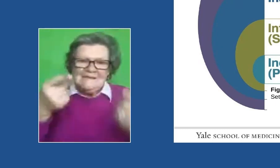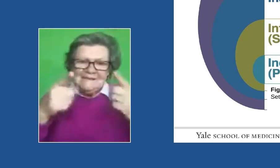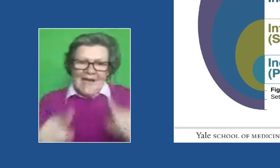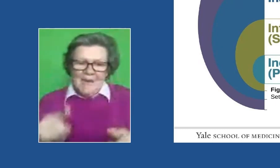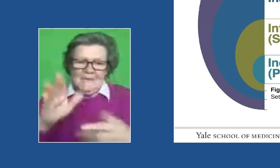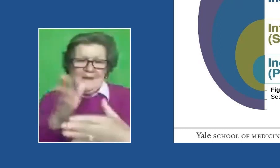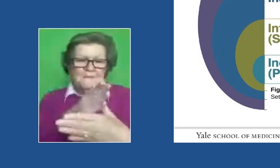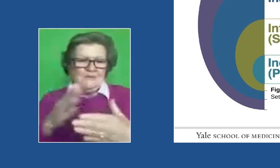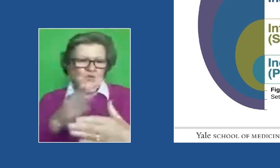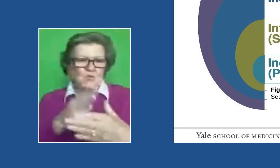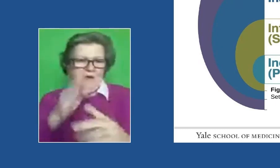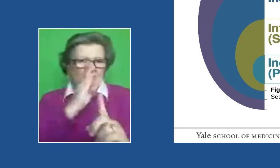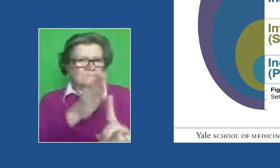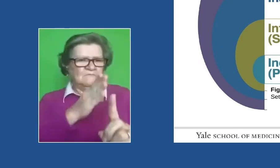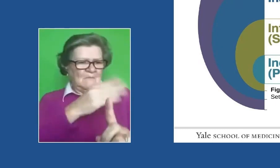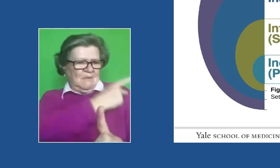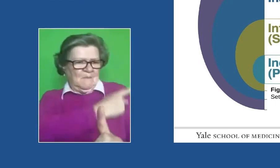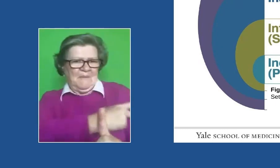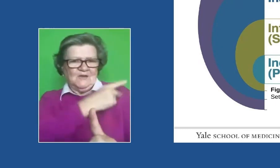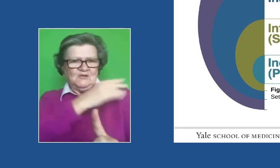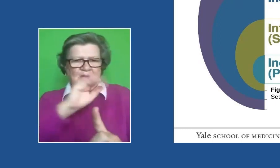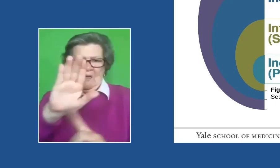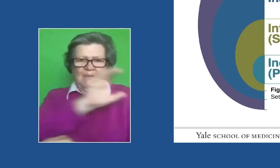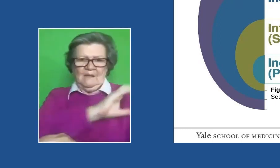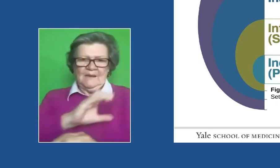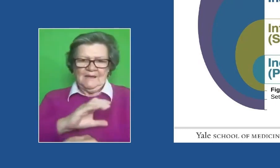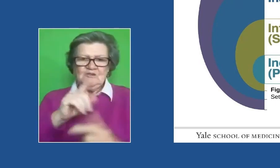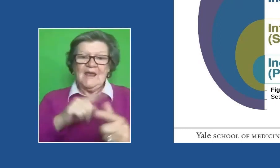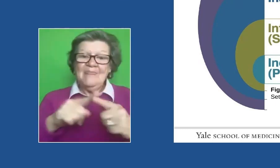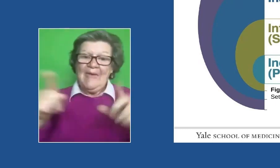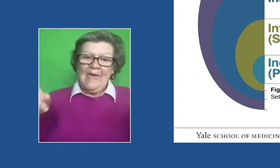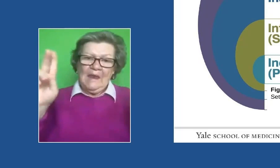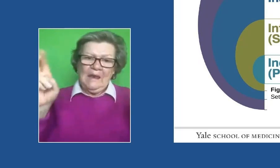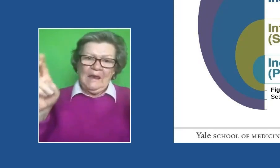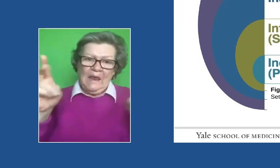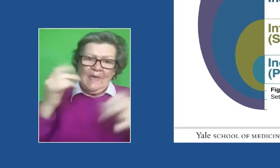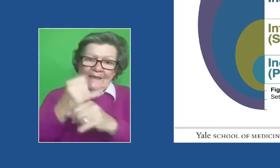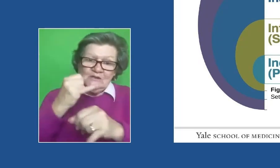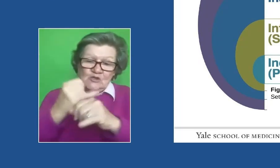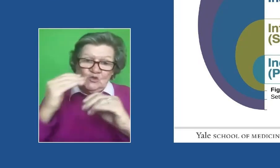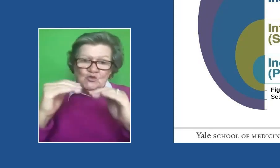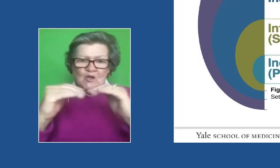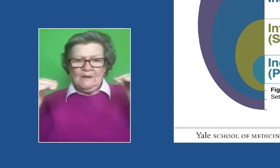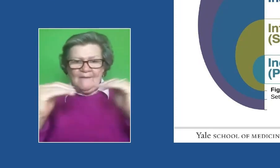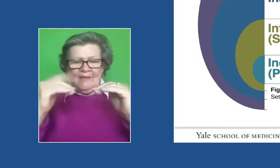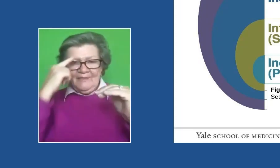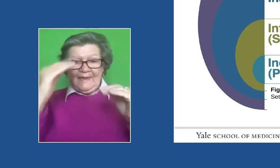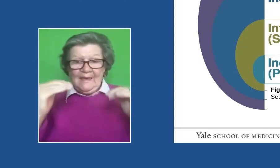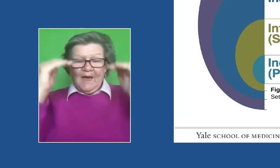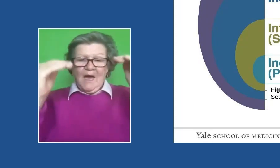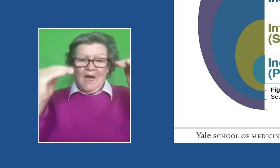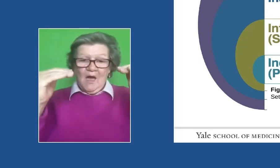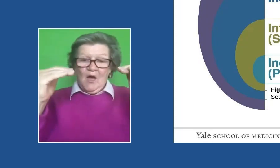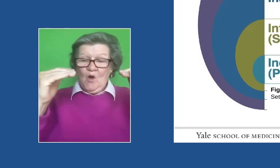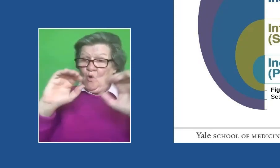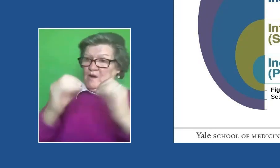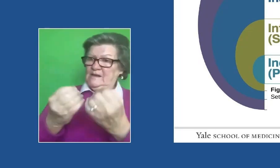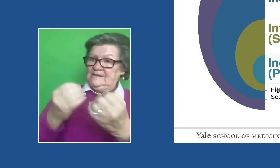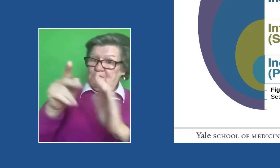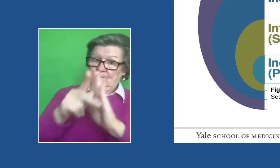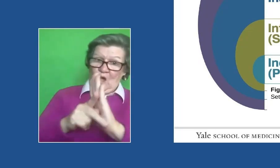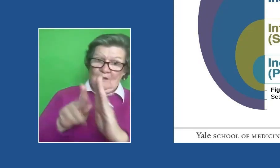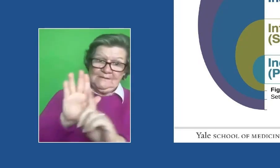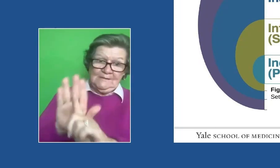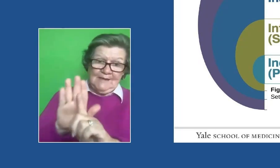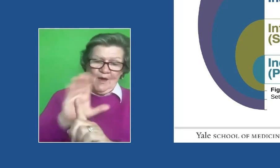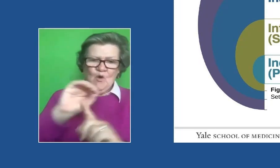clinician. And then at the institutional level, thinking a higher now, are there potentially organizational policies or the way that we